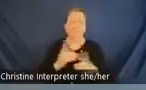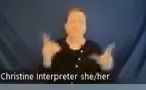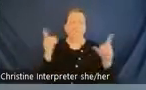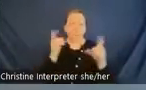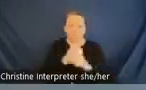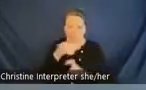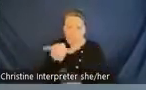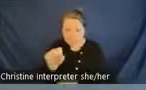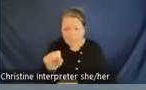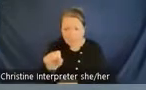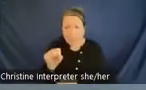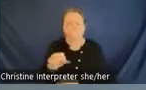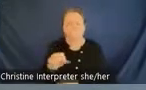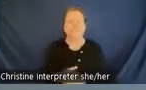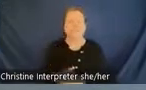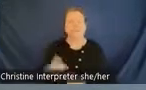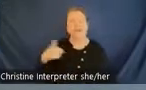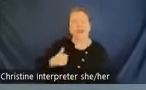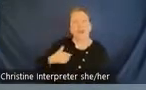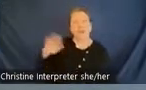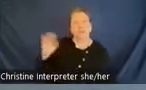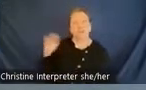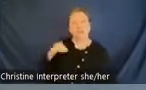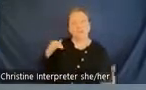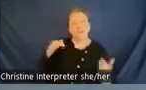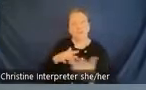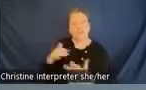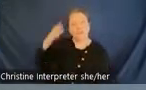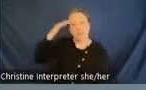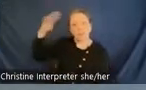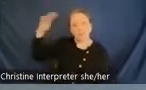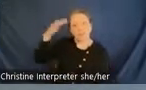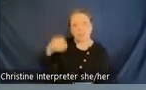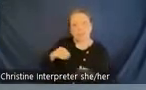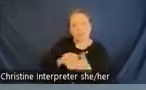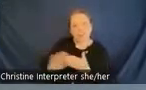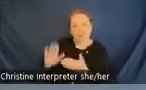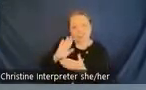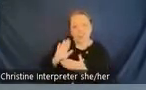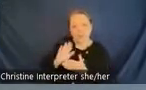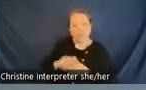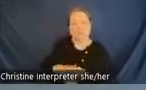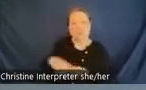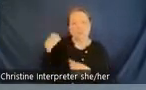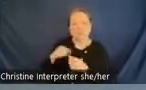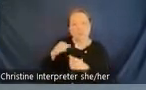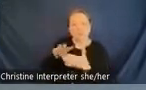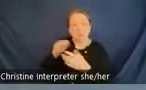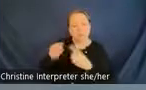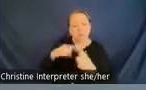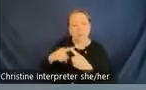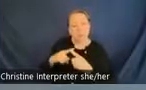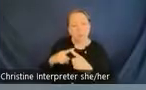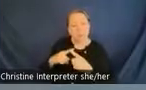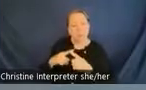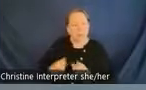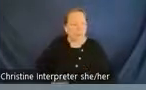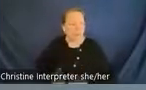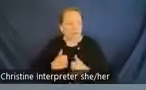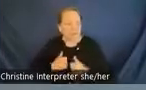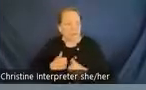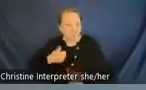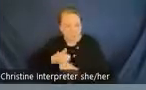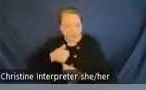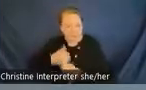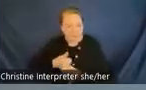And I was a philosophy major in college, and one principle that we learned was that most things in life are not a matter of either